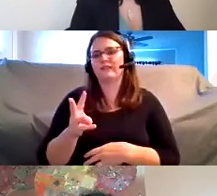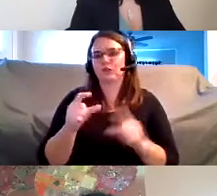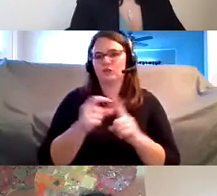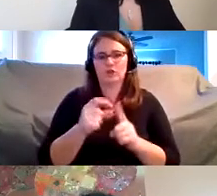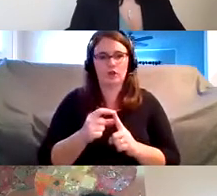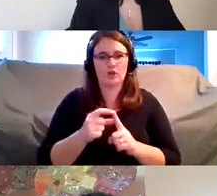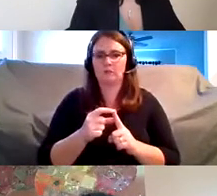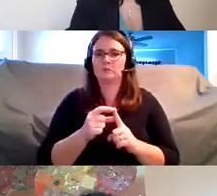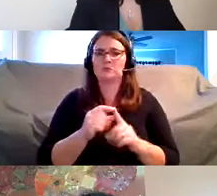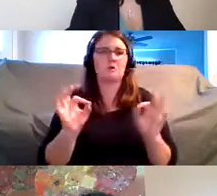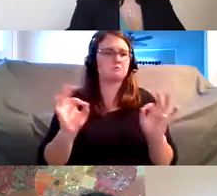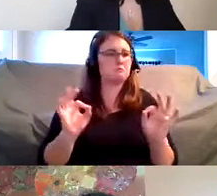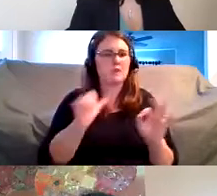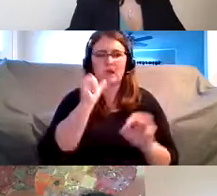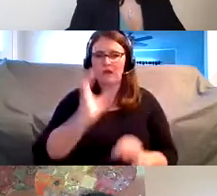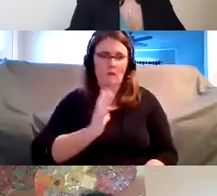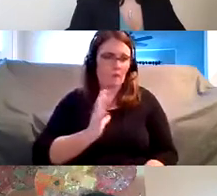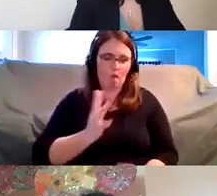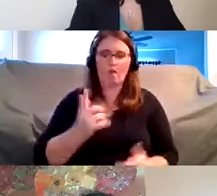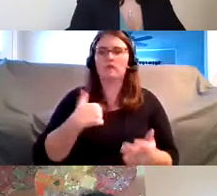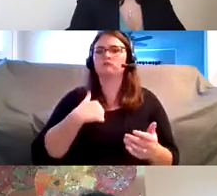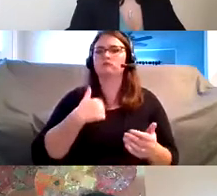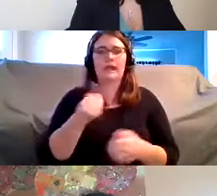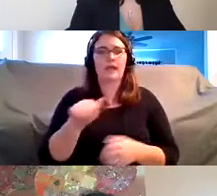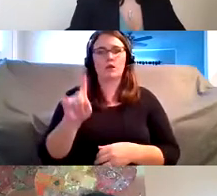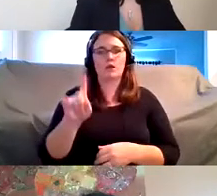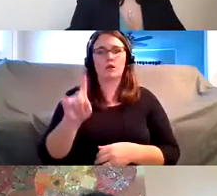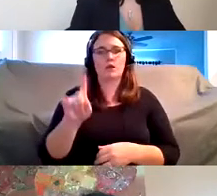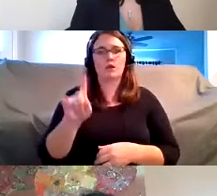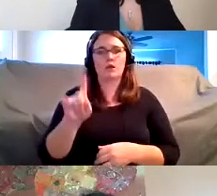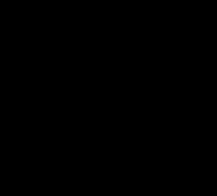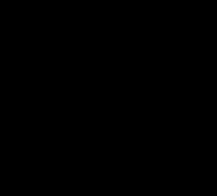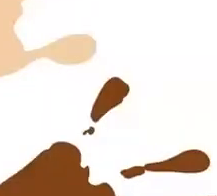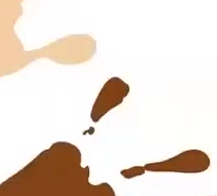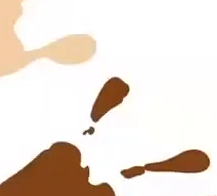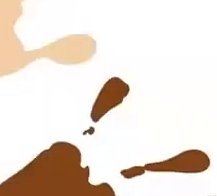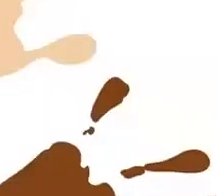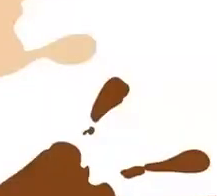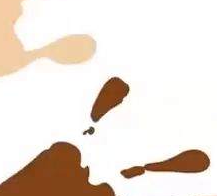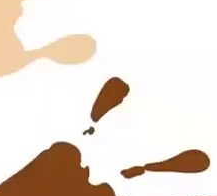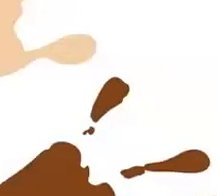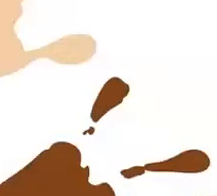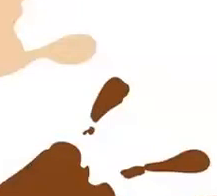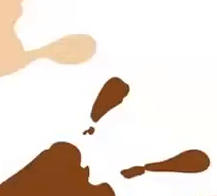I welcome anyone to ask questions. If you have questions about any of the terms that I'm